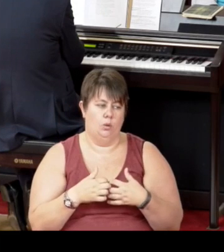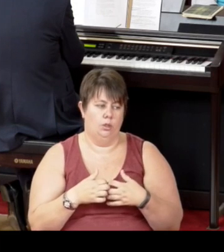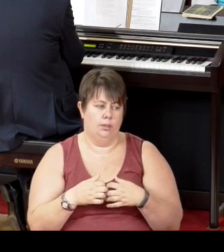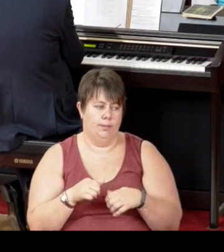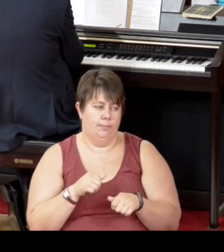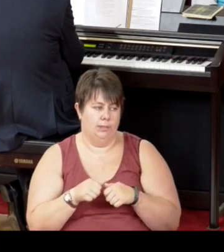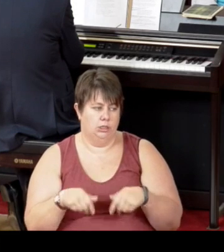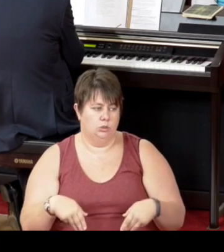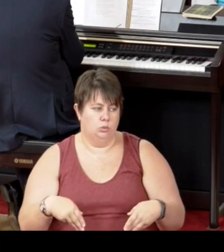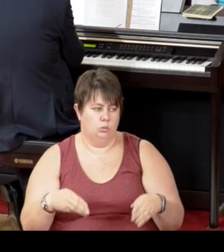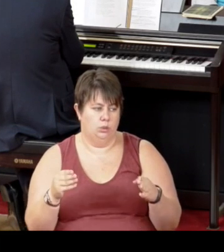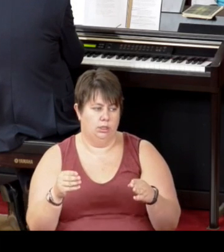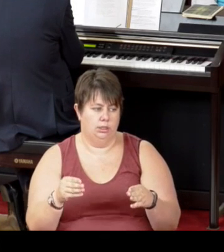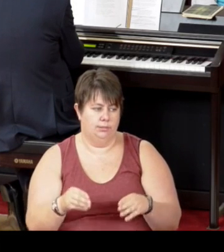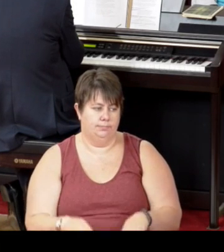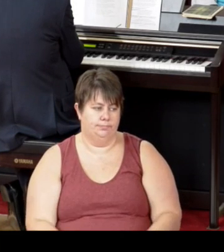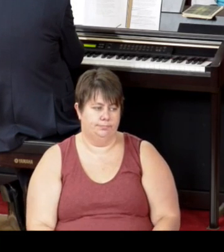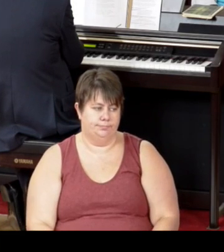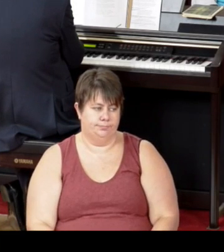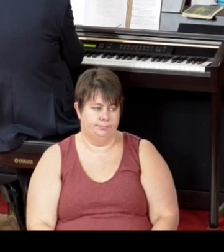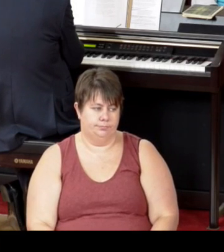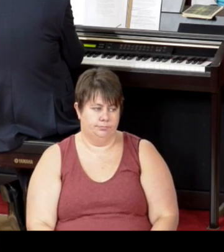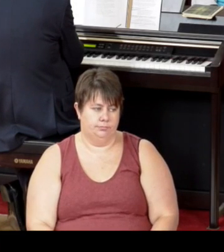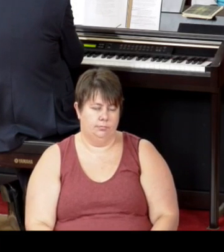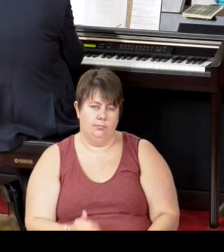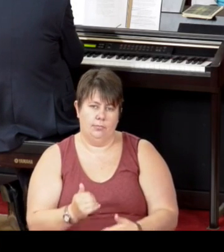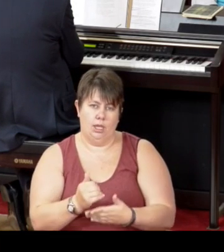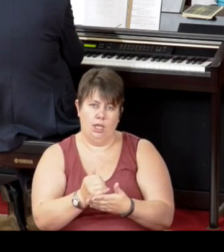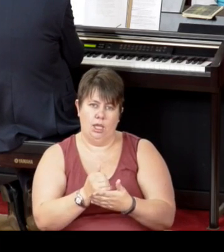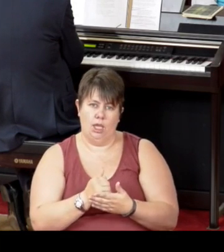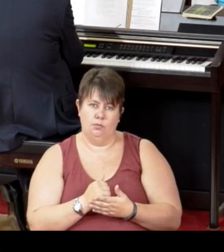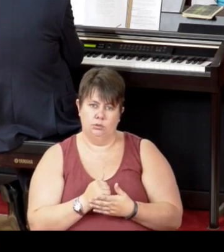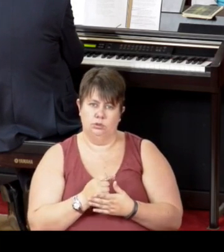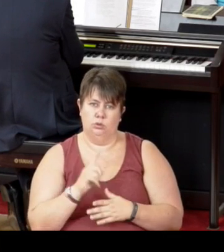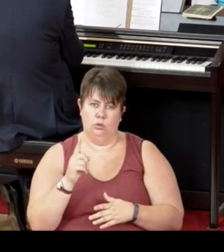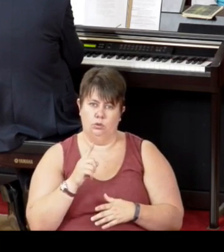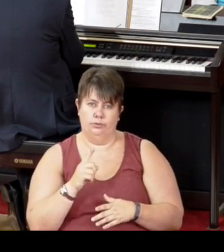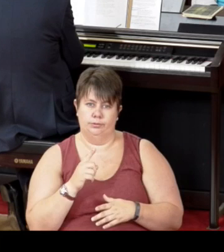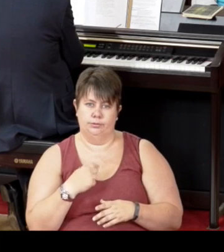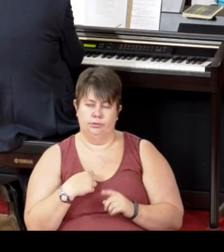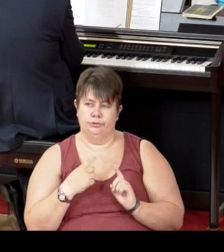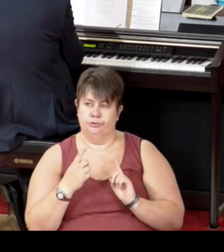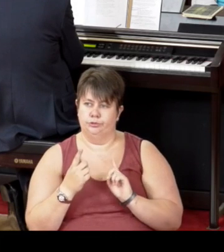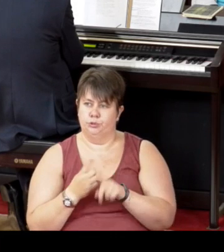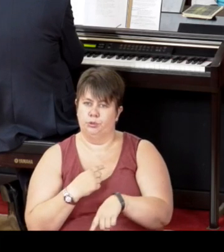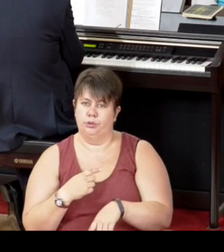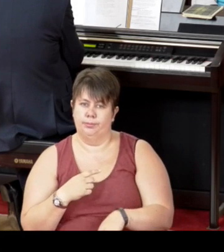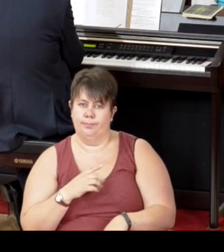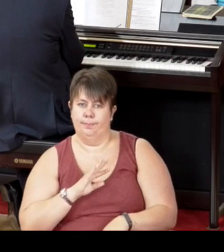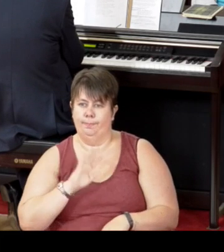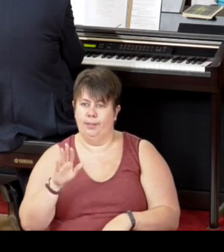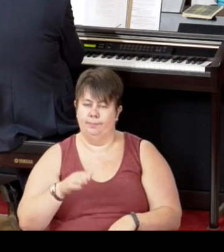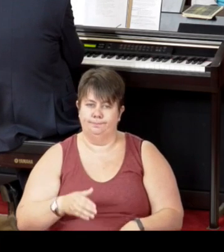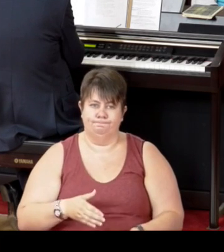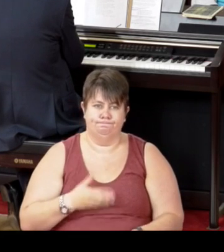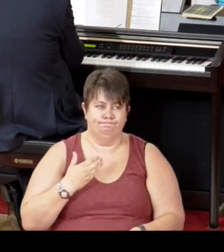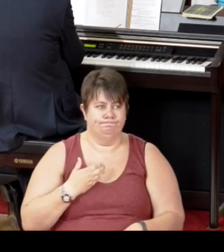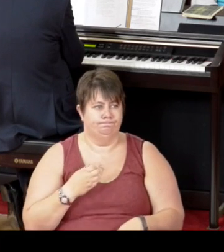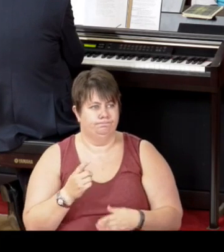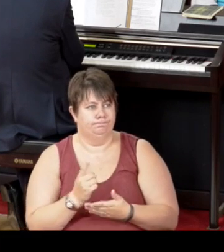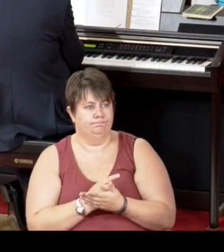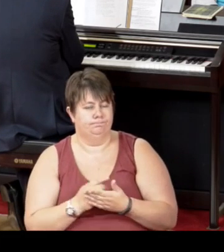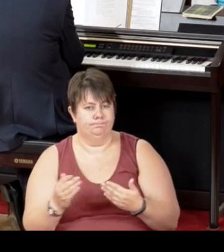your will for our lives. Help us not to respond in kind by closing our